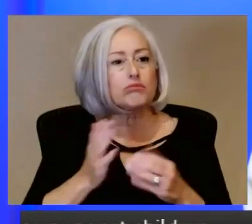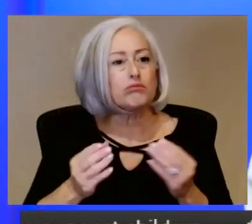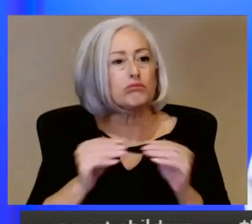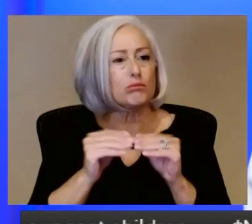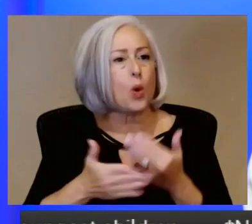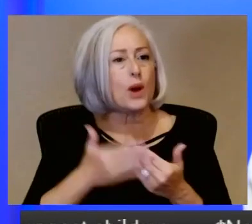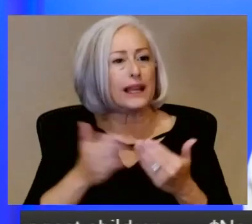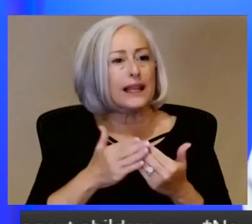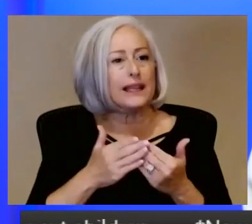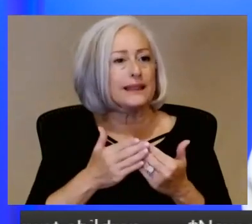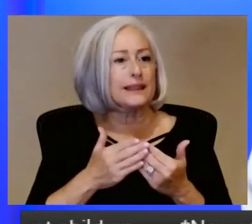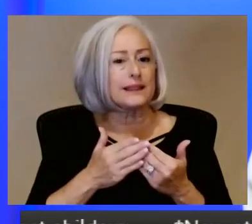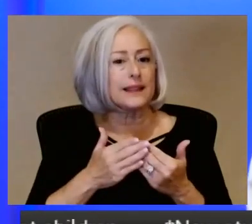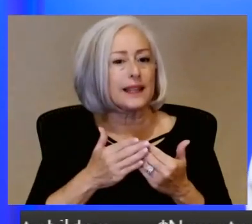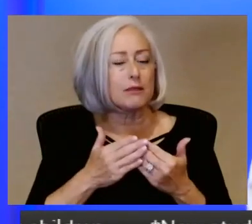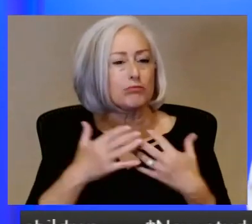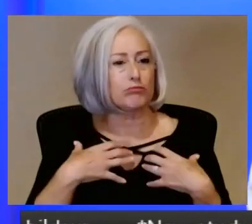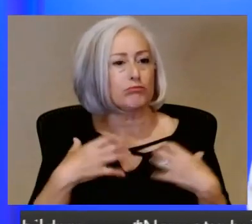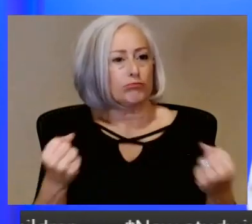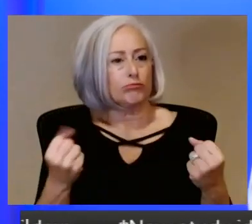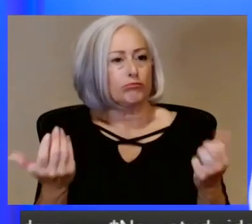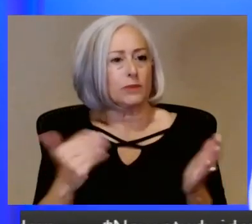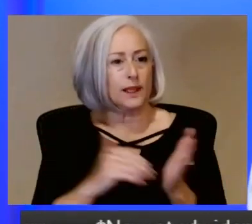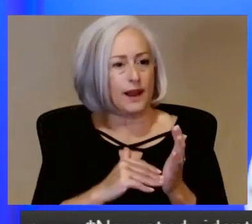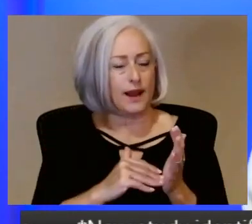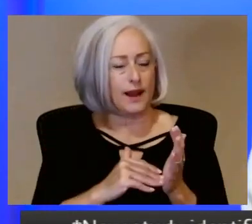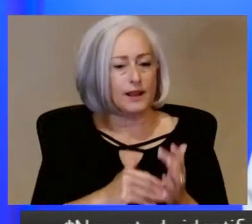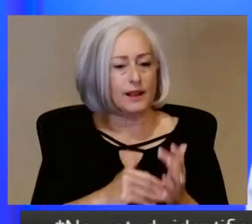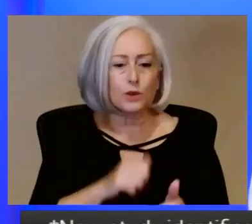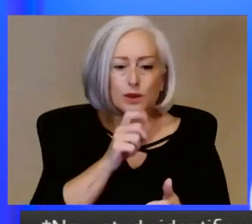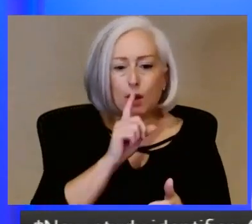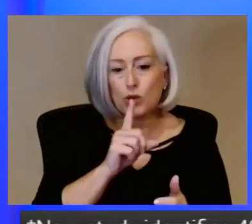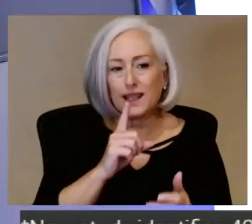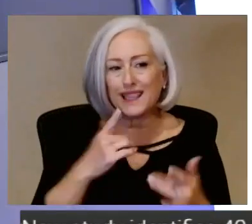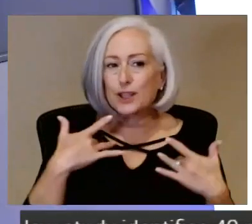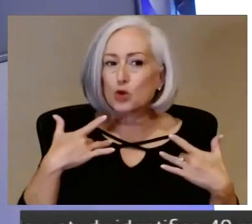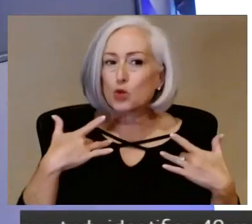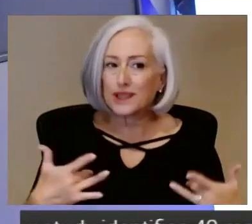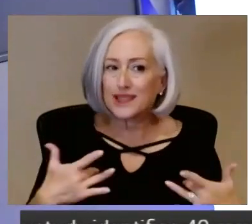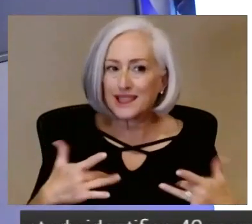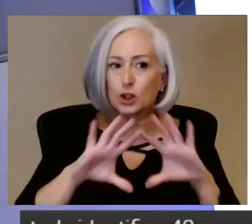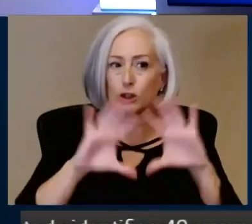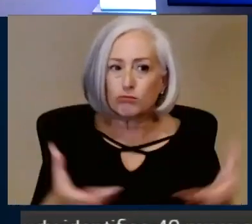really the traditional herd or population immunity that we're used to. Dr. Schmidtke,